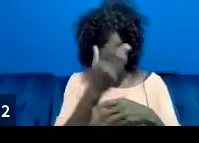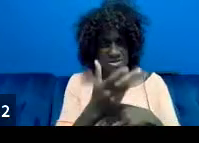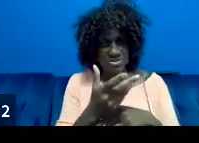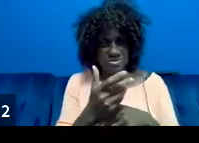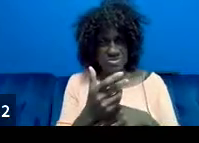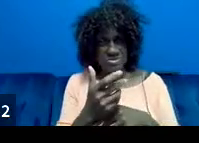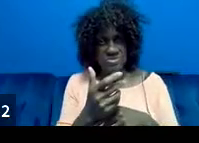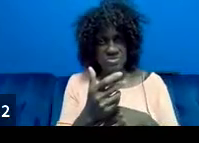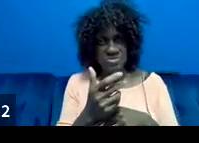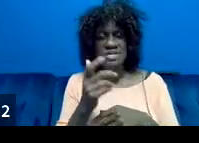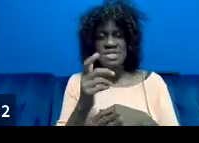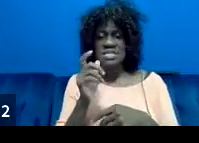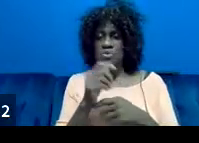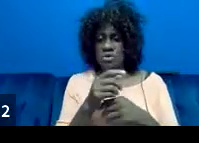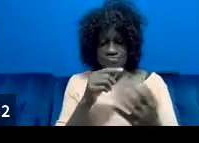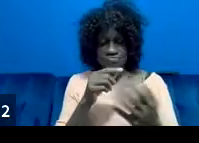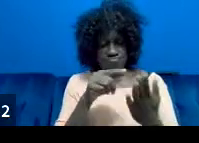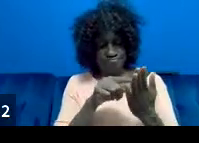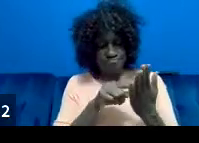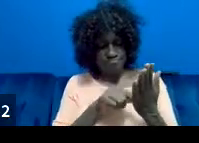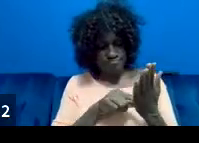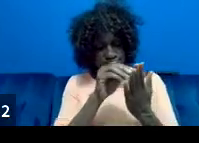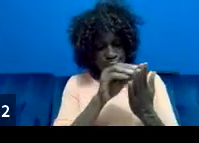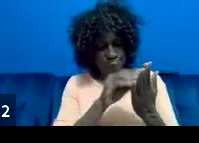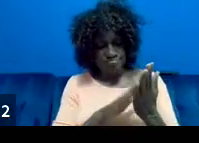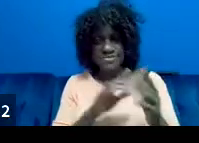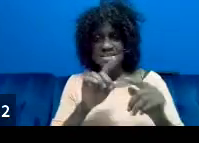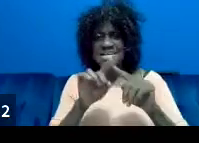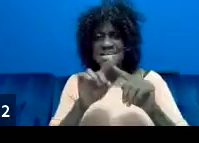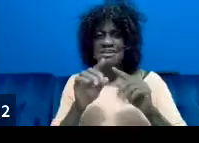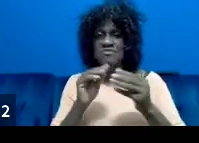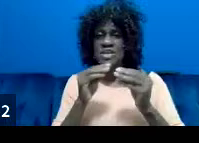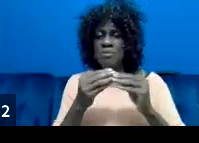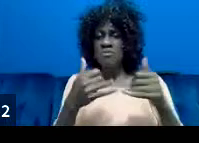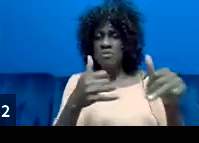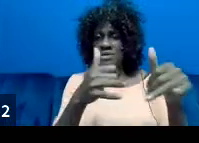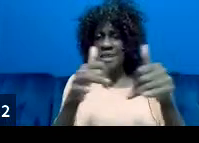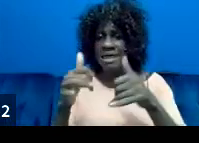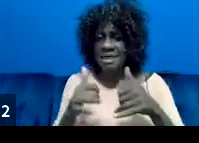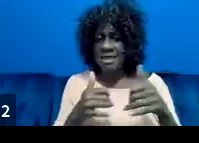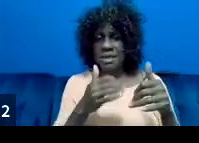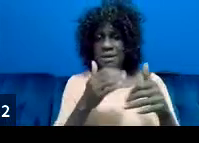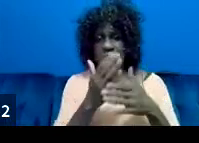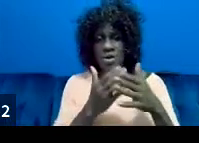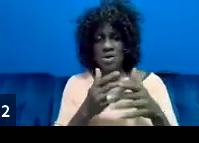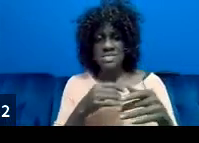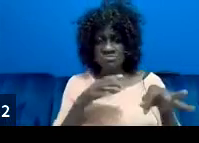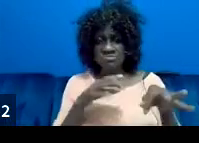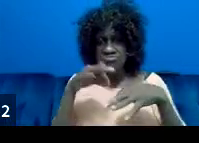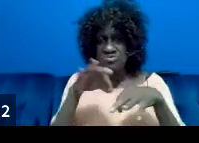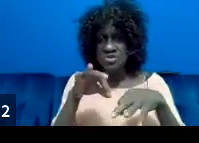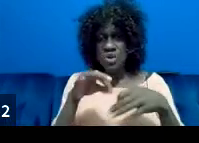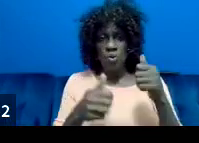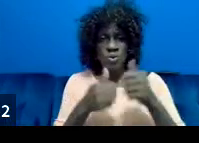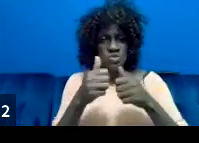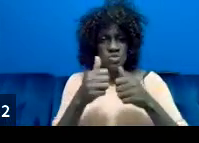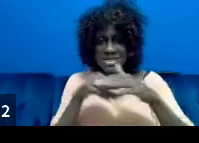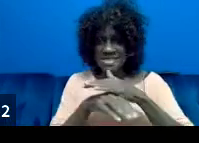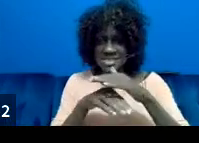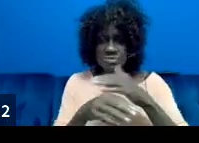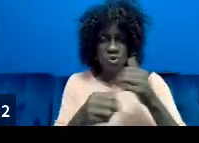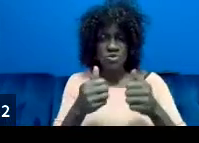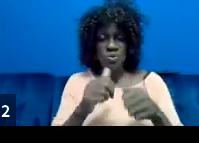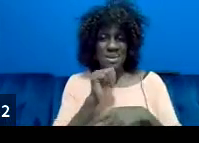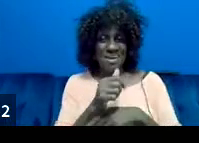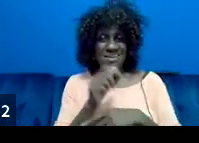and they're giving you a certain number of play components and defining which is accessible and not, and that's going to be